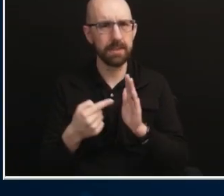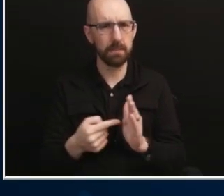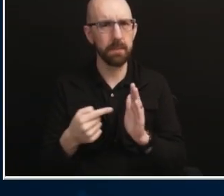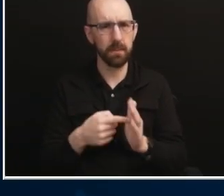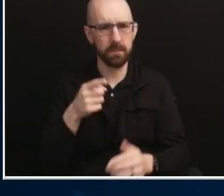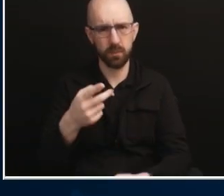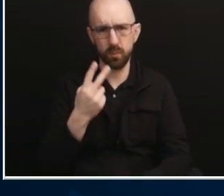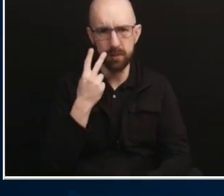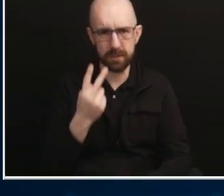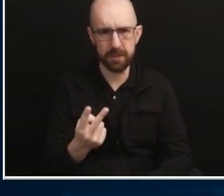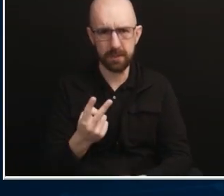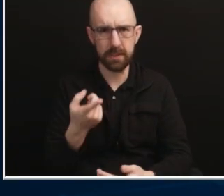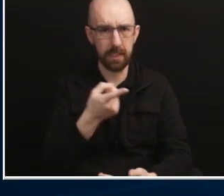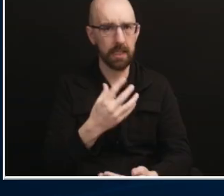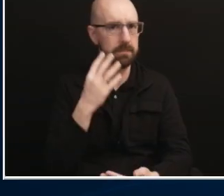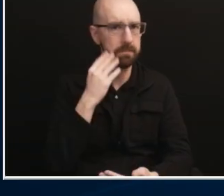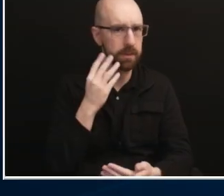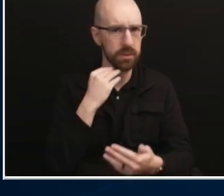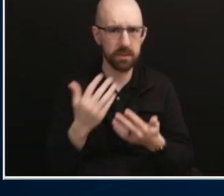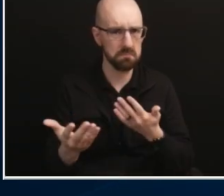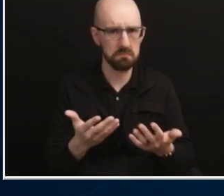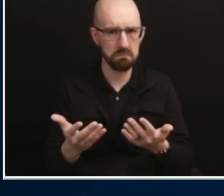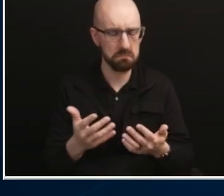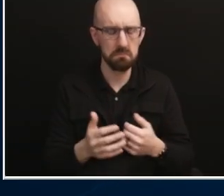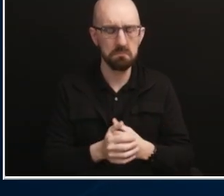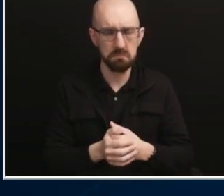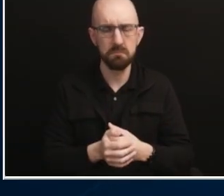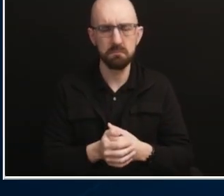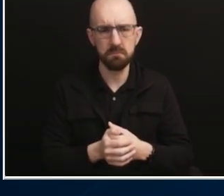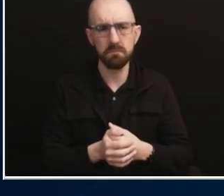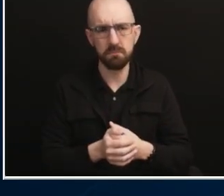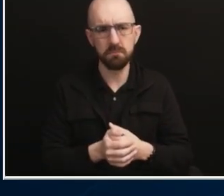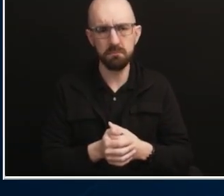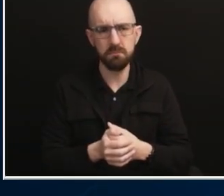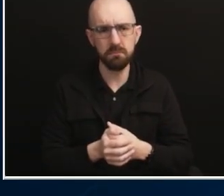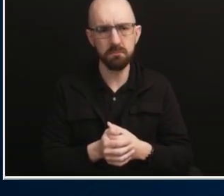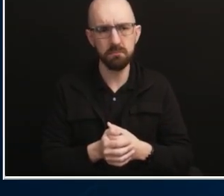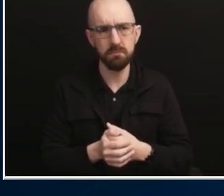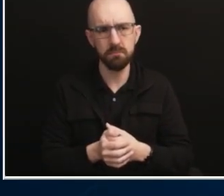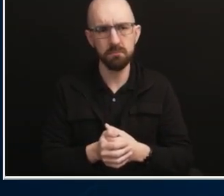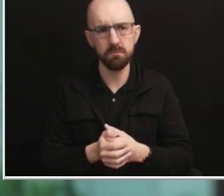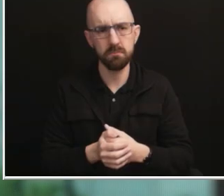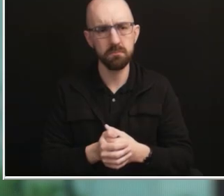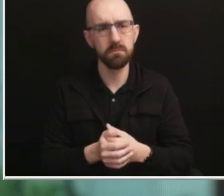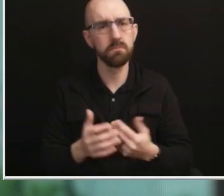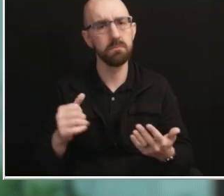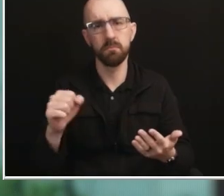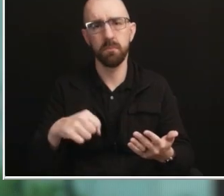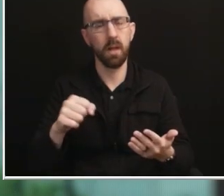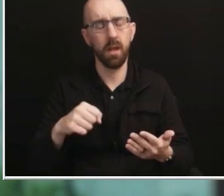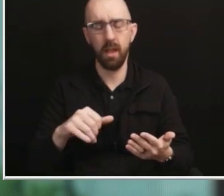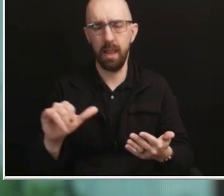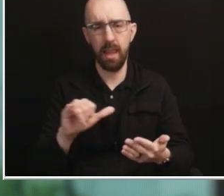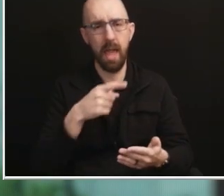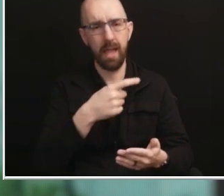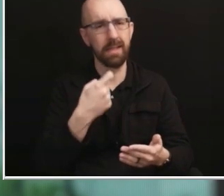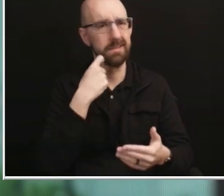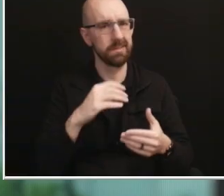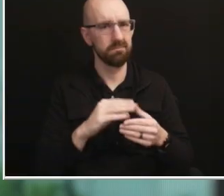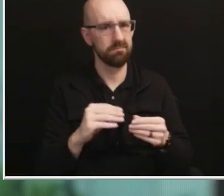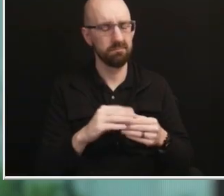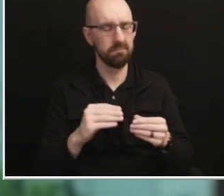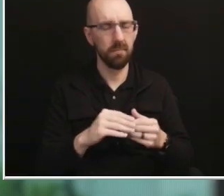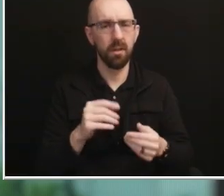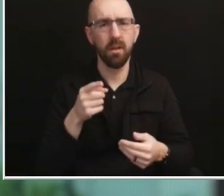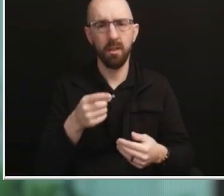might they see that a signal they need to come see a physician? Yeah, it's like Dr. Love outlined, is they have